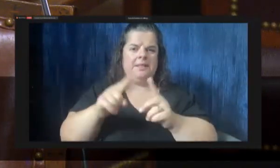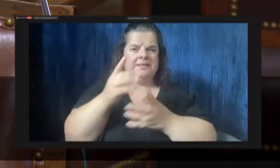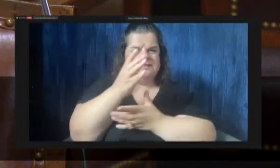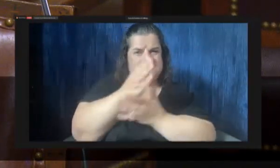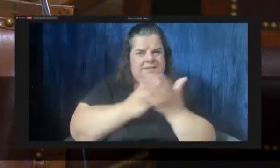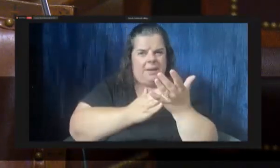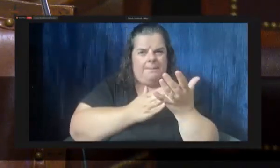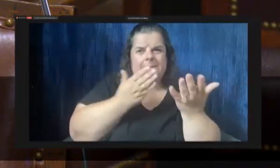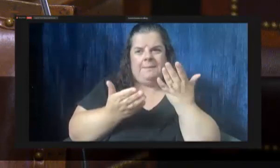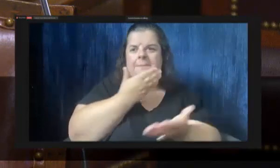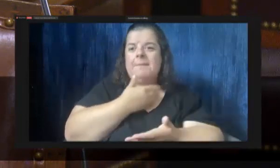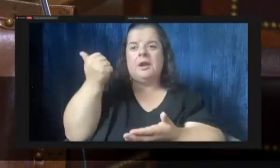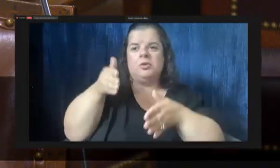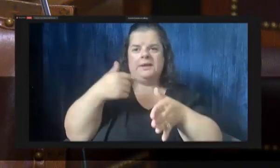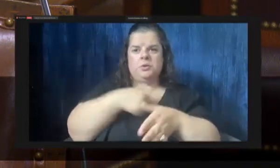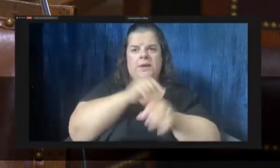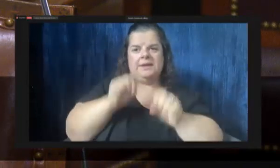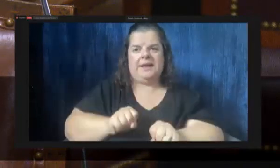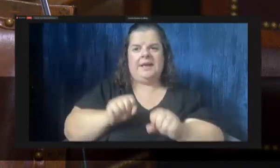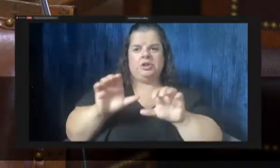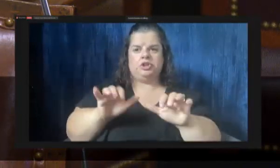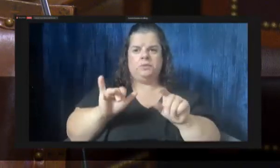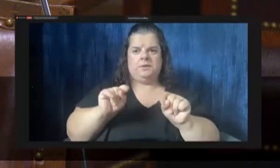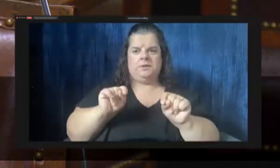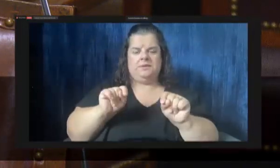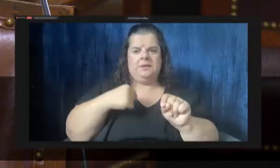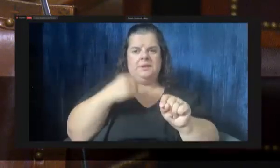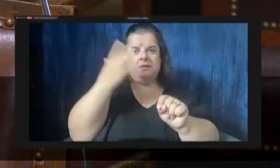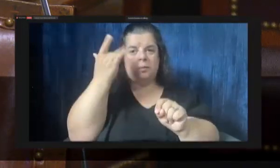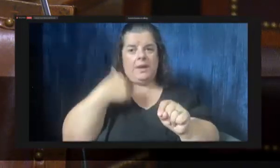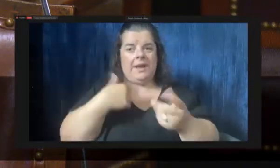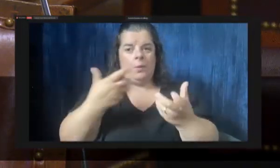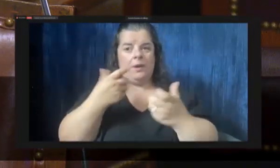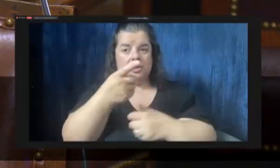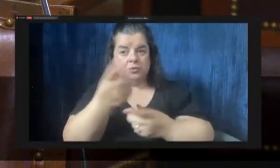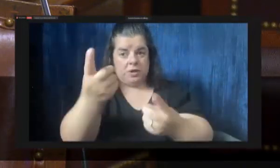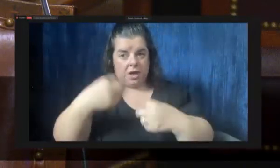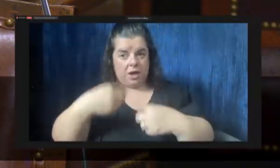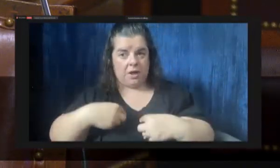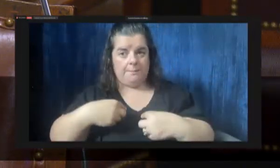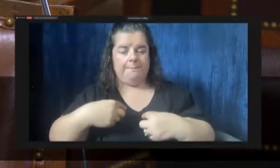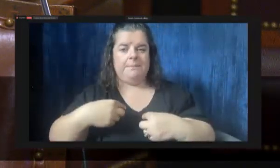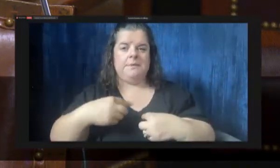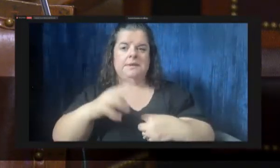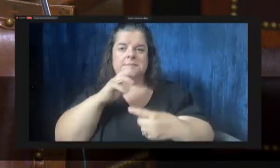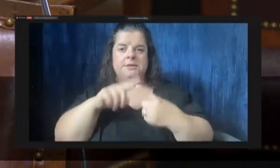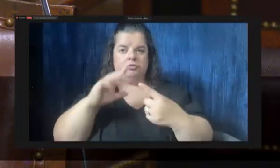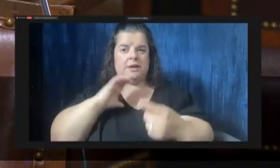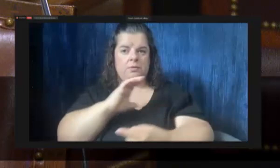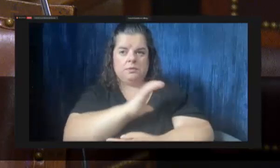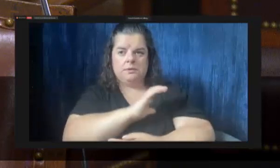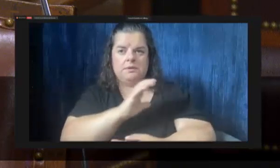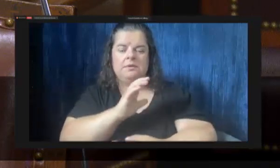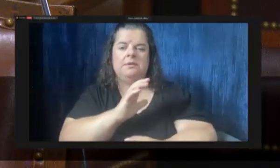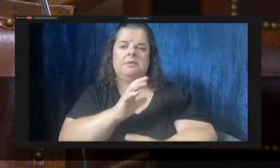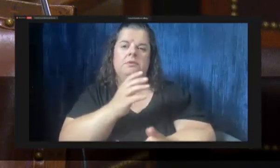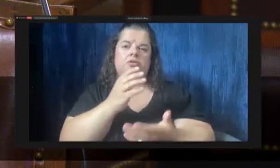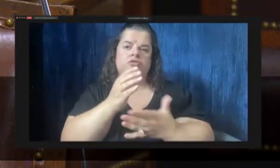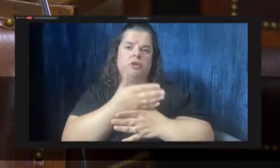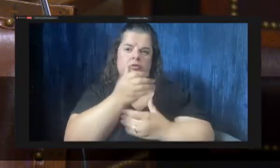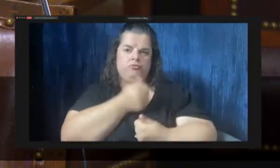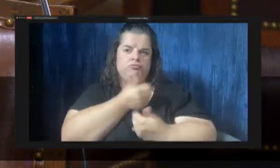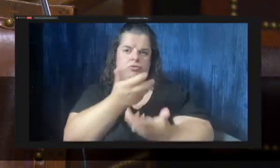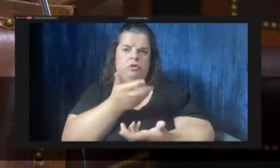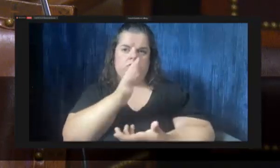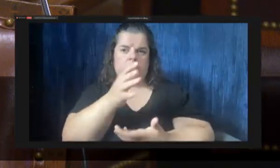do things. And that's really why I wanted you to come down and speak to the council and share your